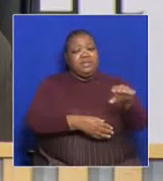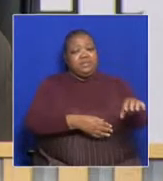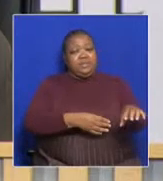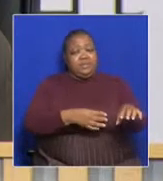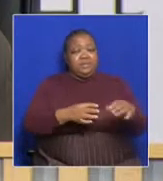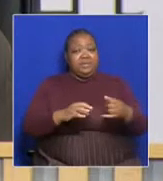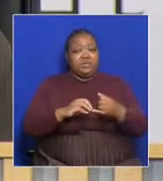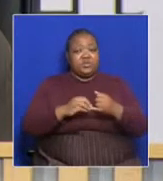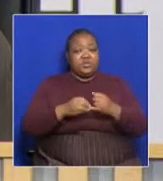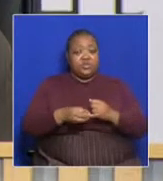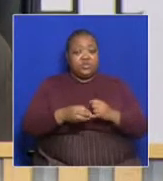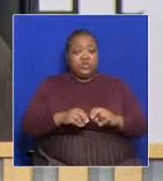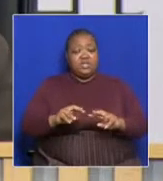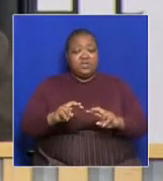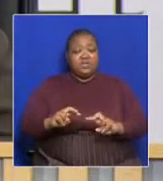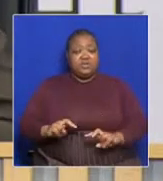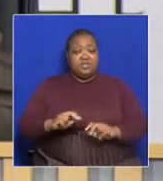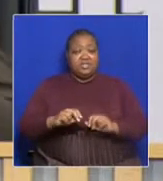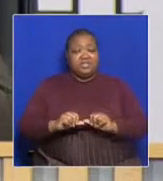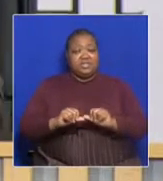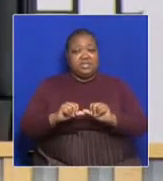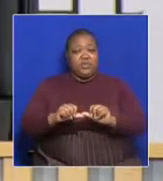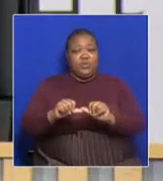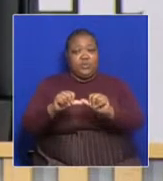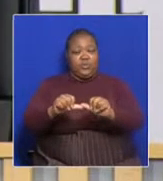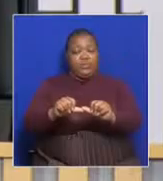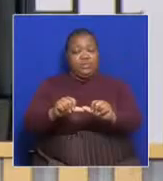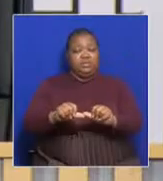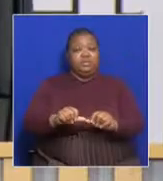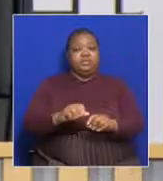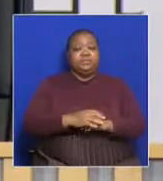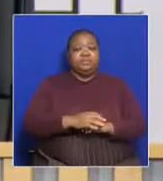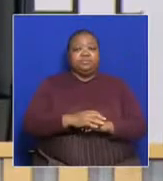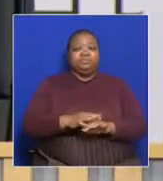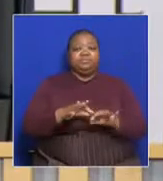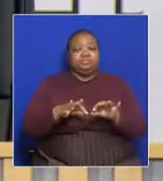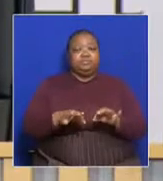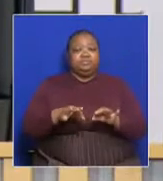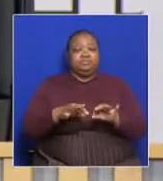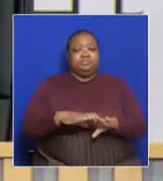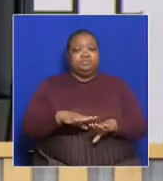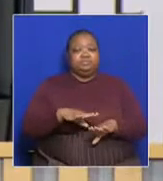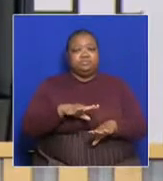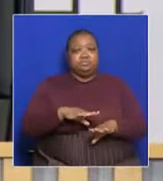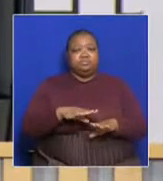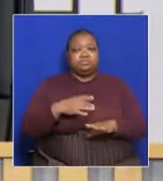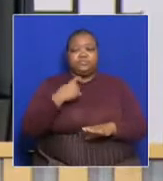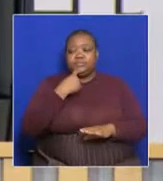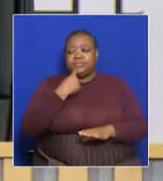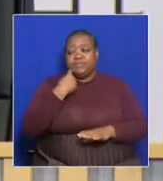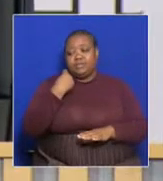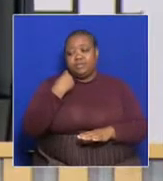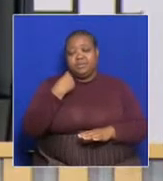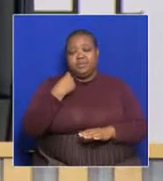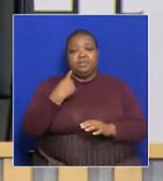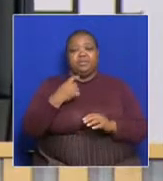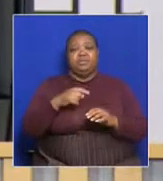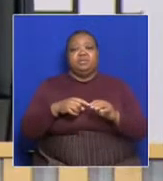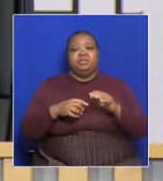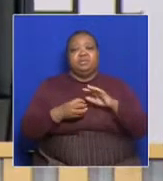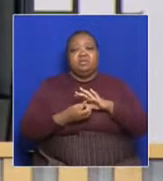are ongoing in that regard. If I may even elaborate on a recent one, we found a tracking device on a brick of cocaine